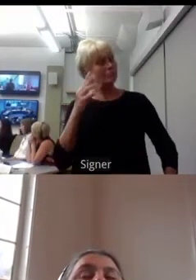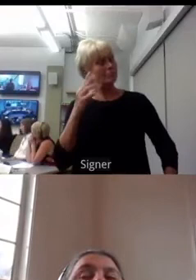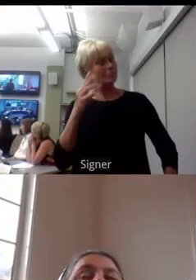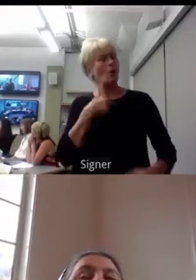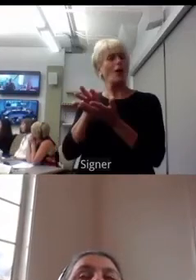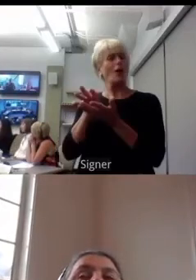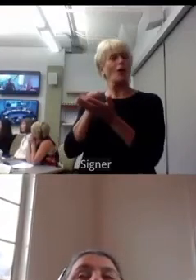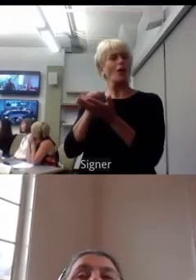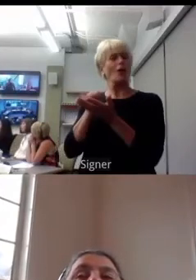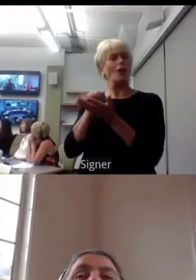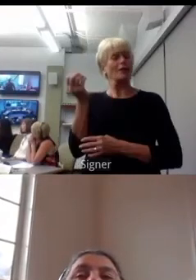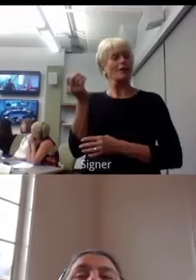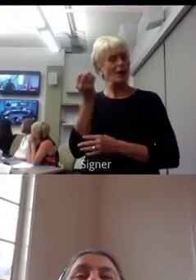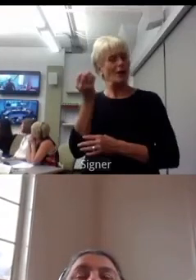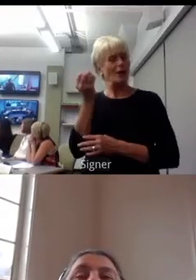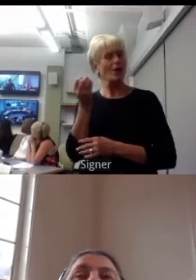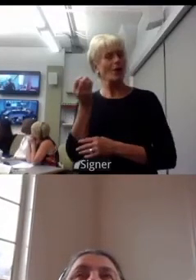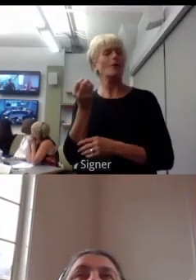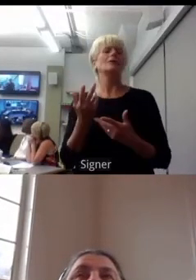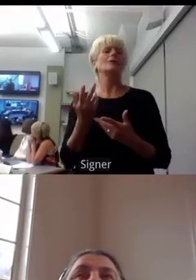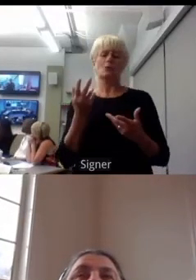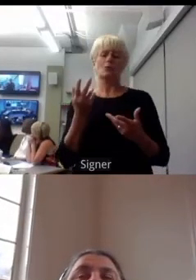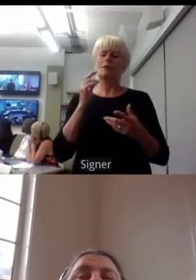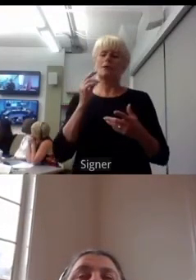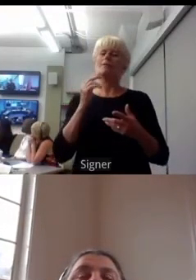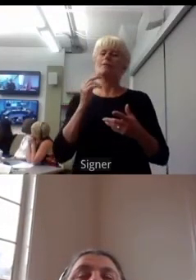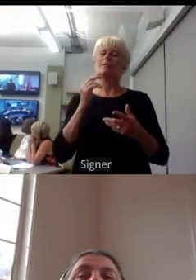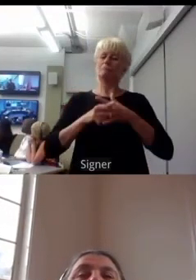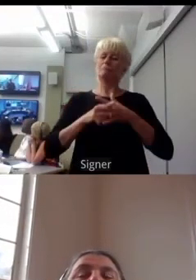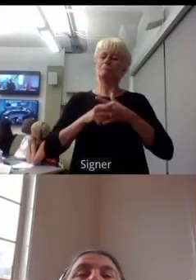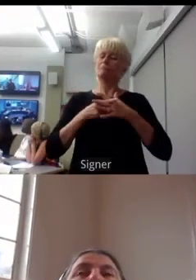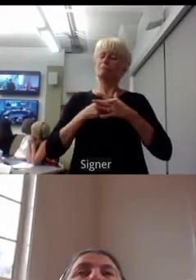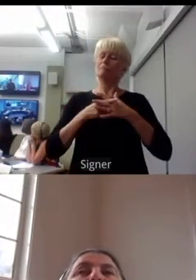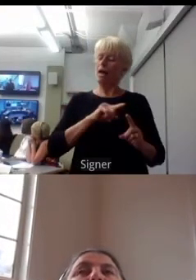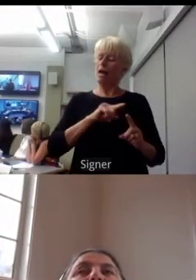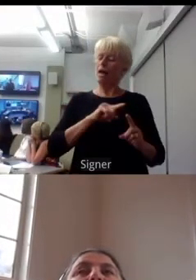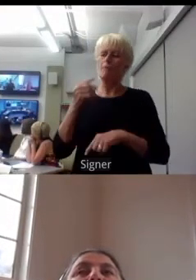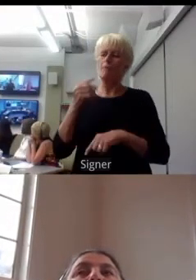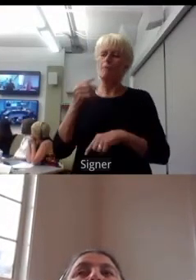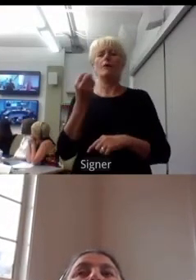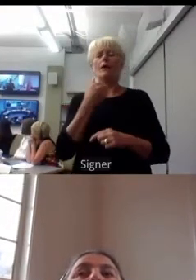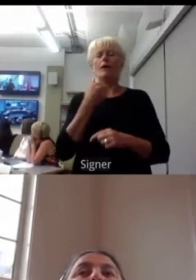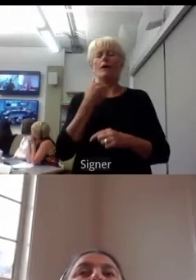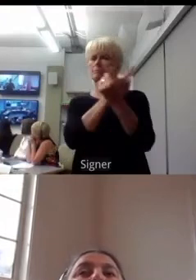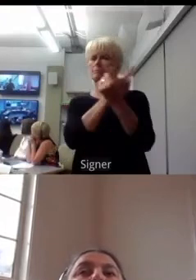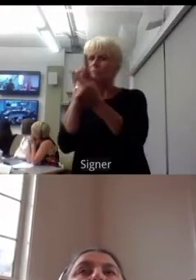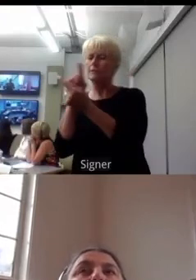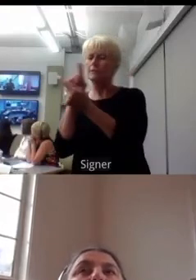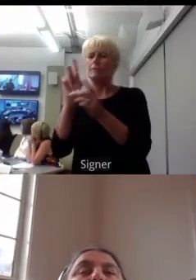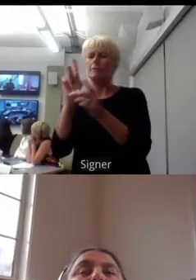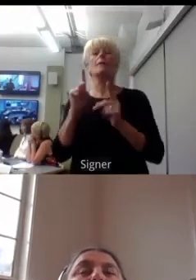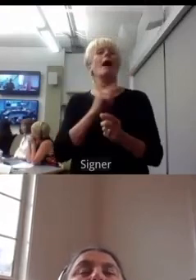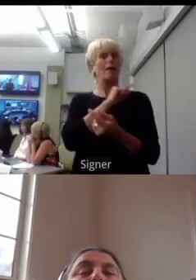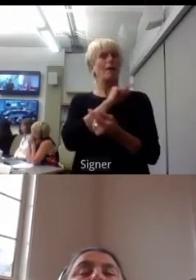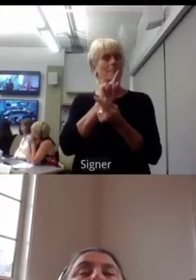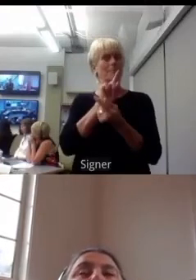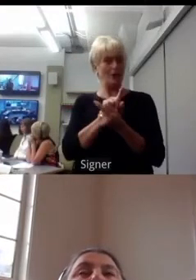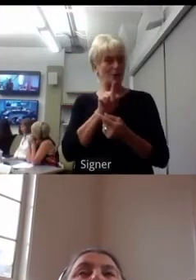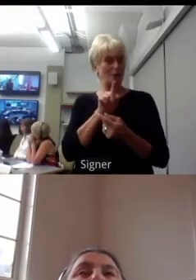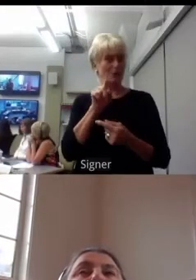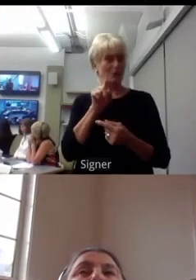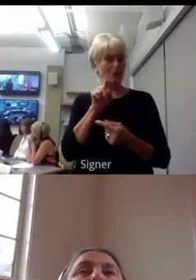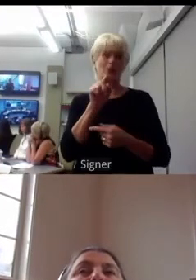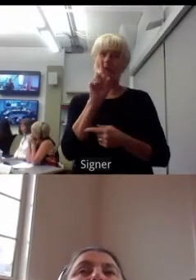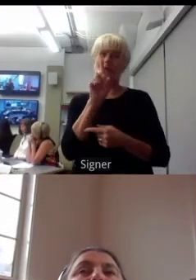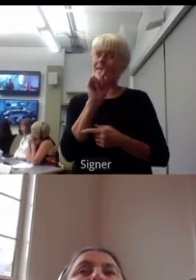I went to Ontario and met with many people, including you, David, to talk about what we had learned there. I guess for us, one of the